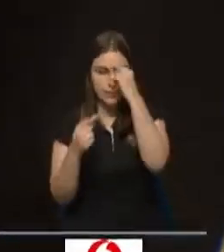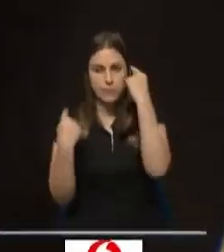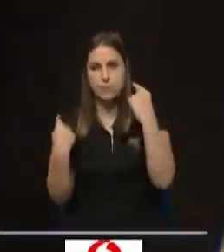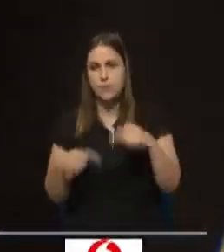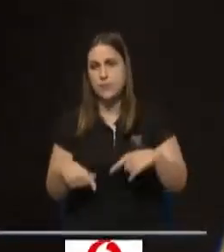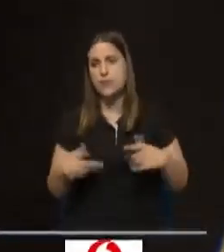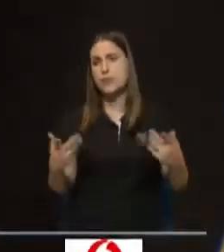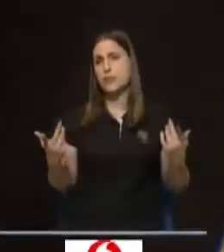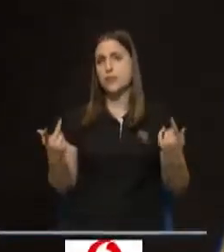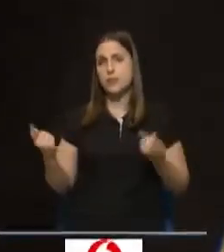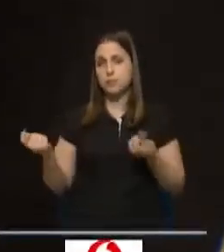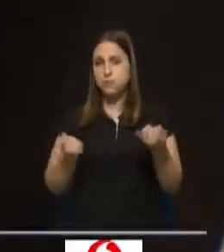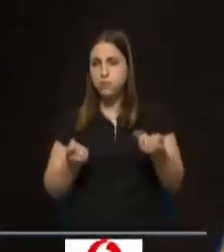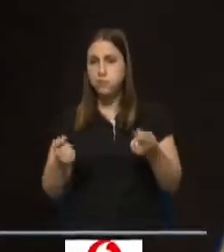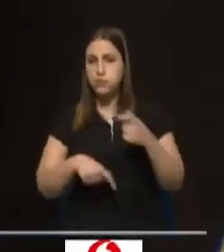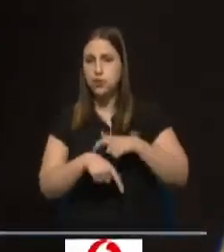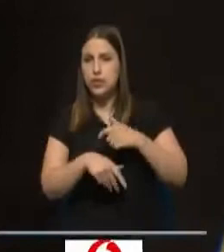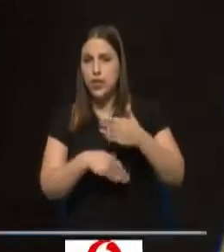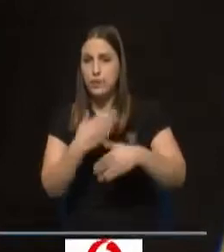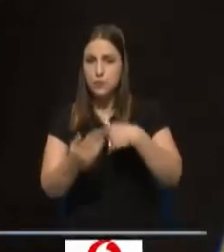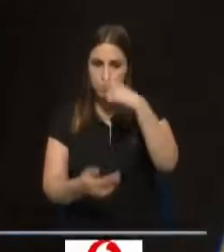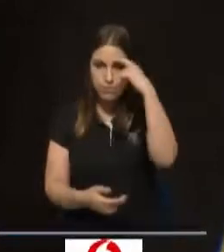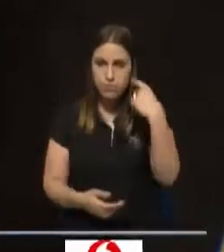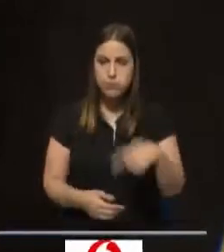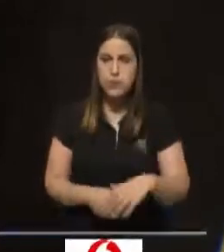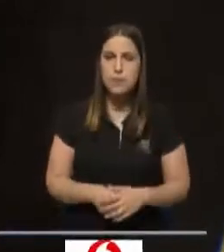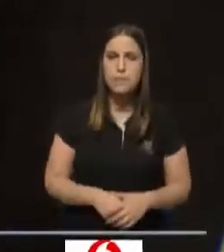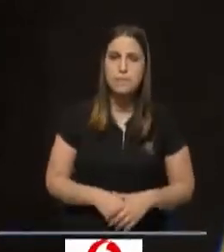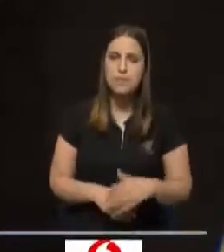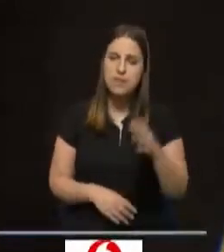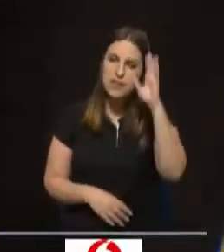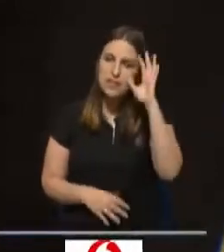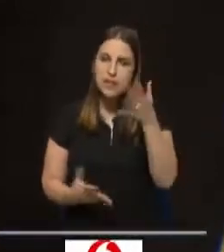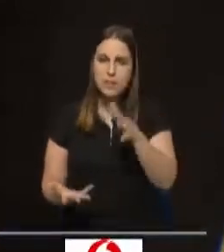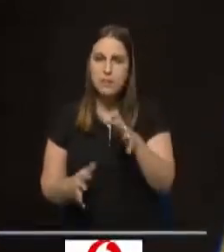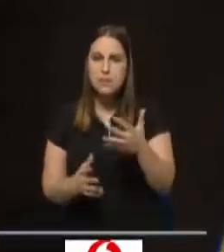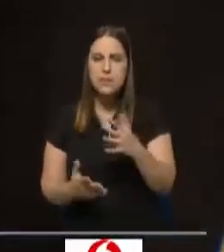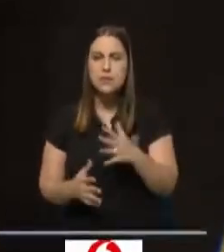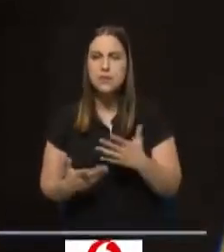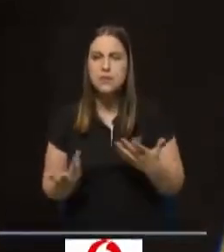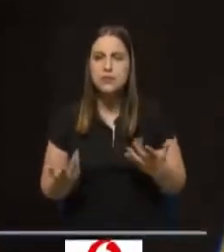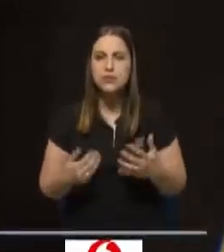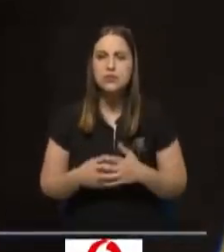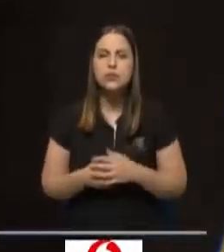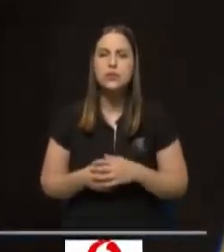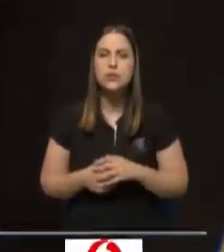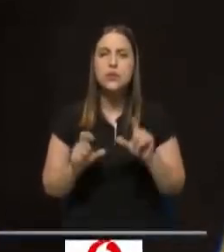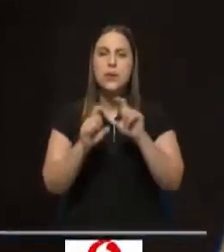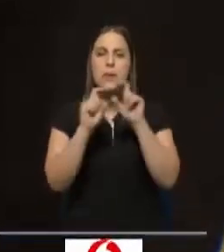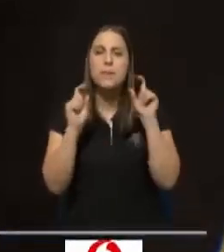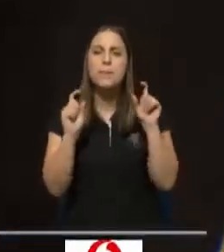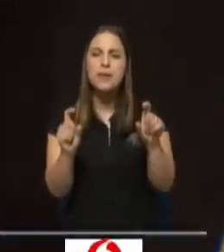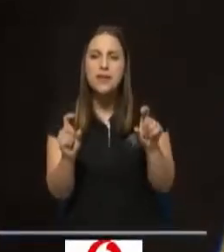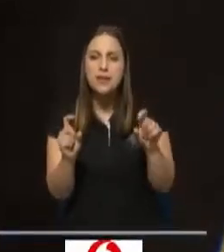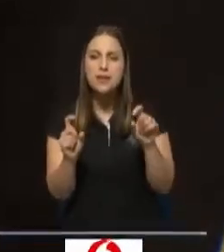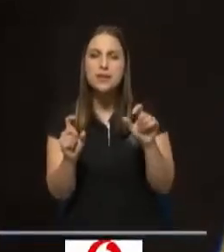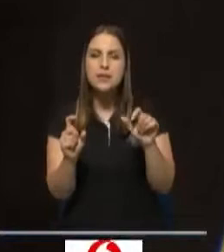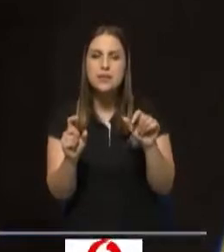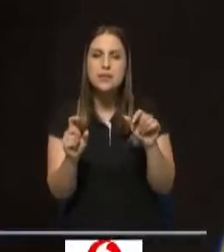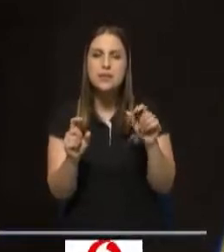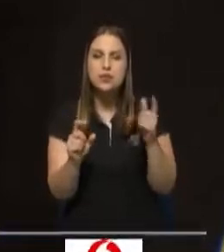price rises. It's going to be difficult to manage the coming times. I know we've reflected a